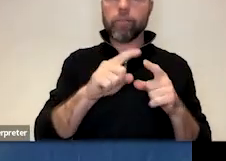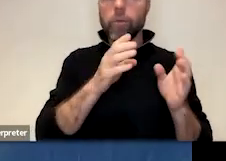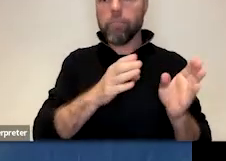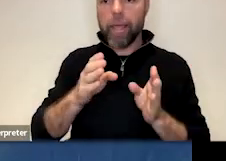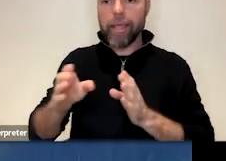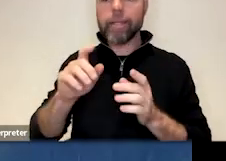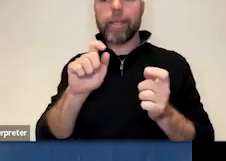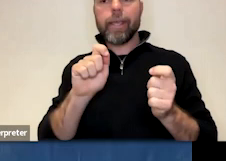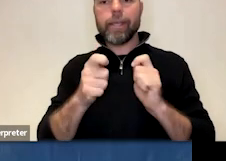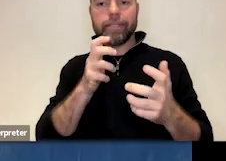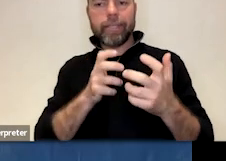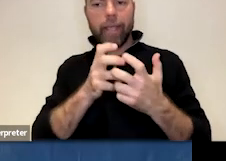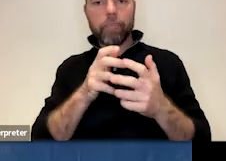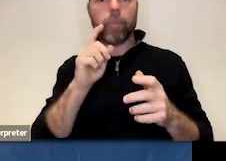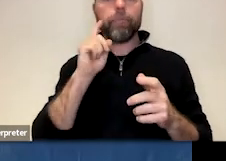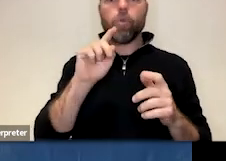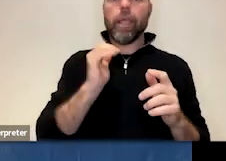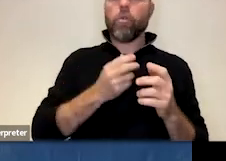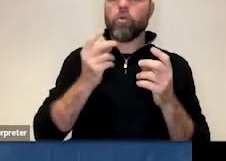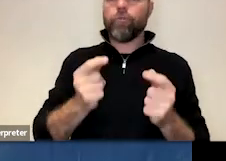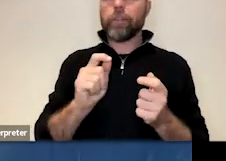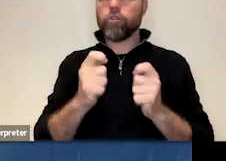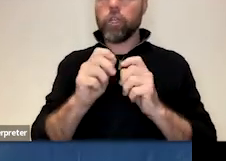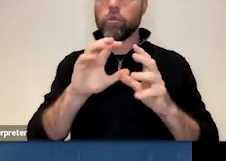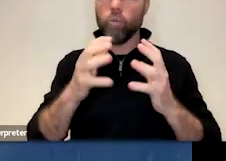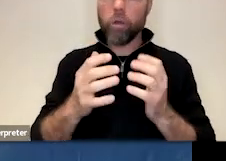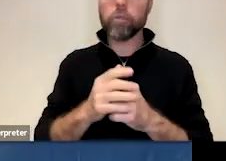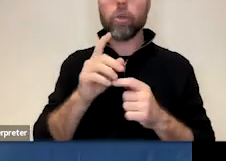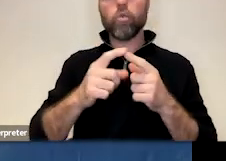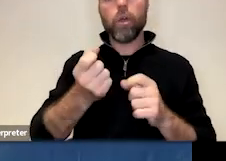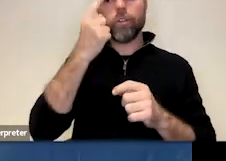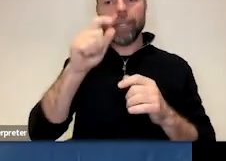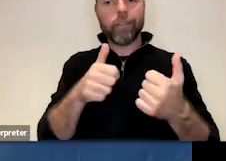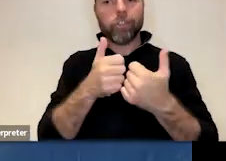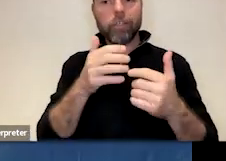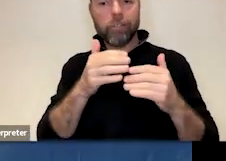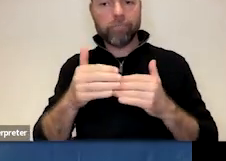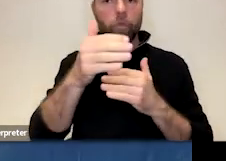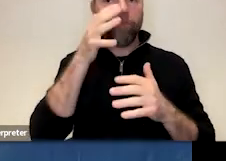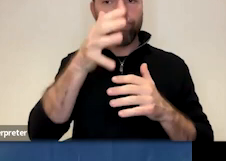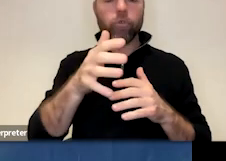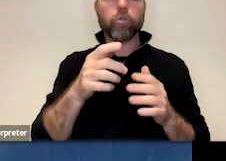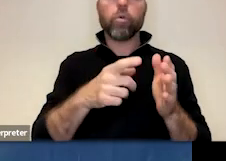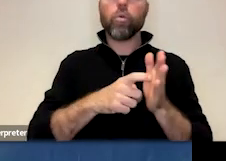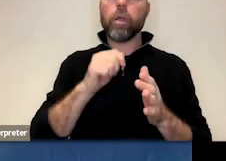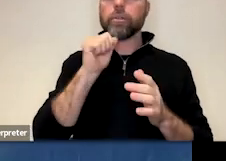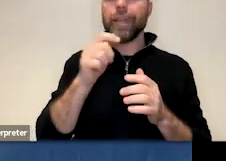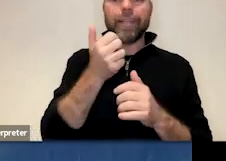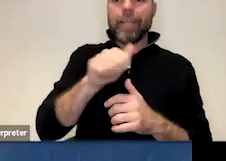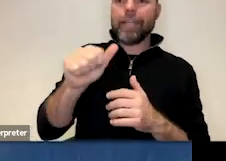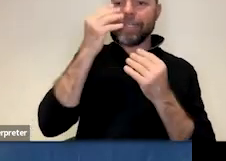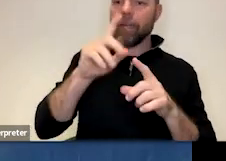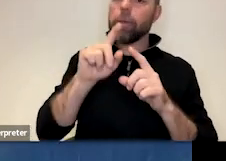to our rapidly changing world. Understanding the challenges that lie ahead requires not just any data, but actionable